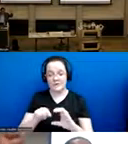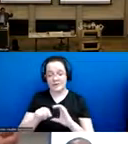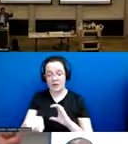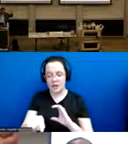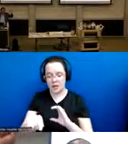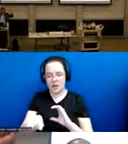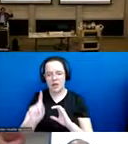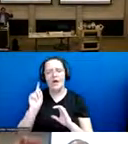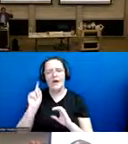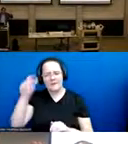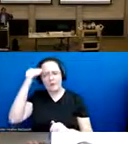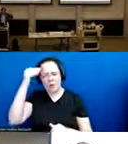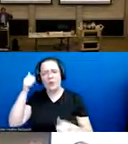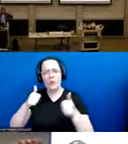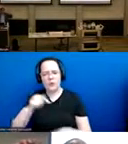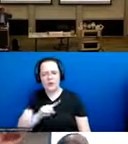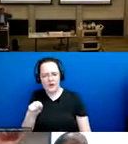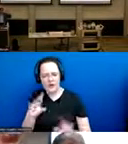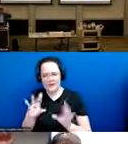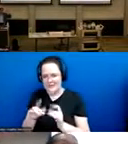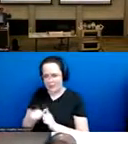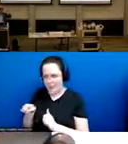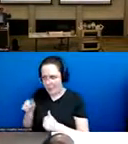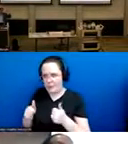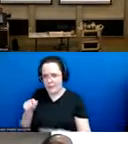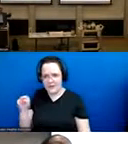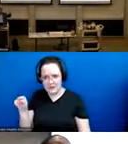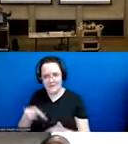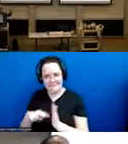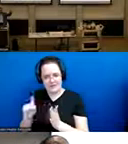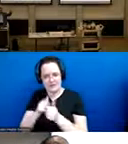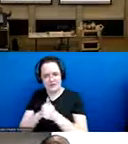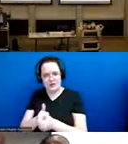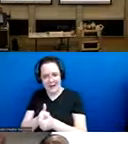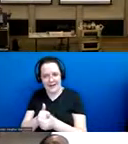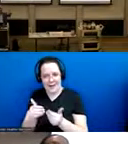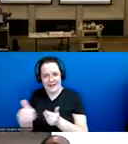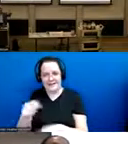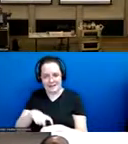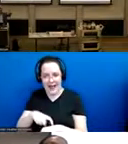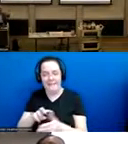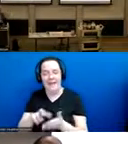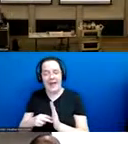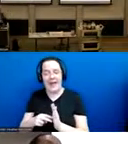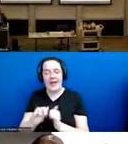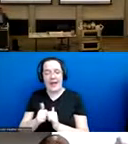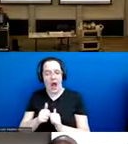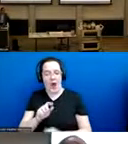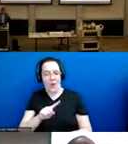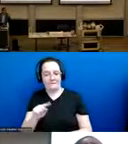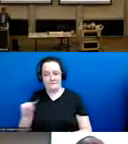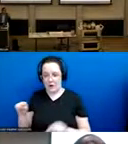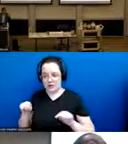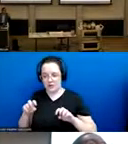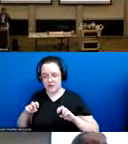is entangled with which. So you need to be able to track in time how these photons are traveling, and you need to